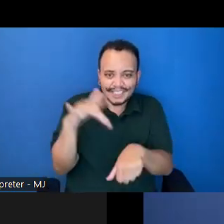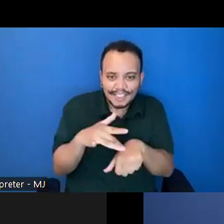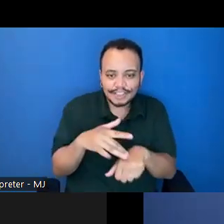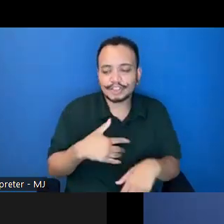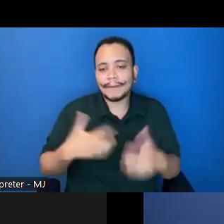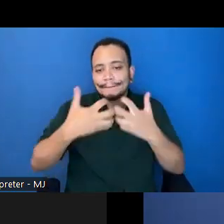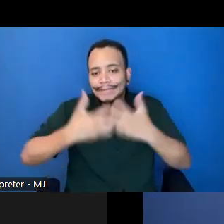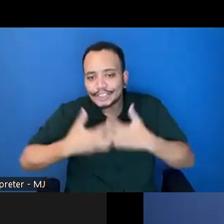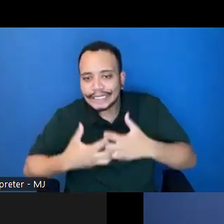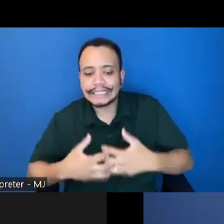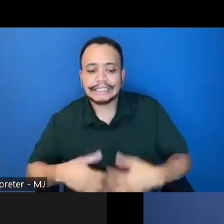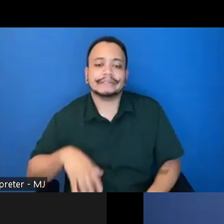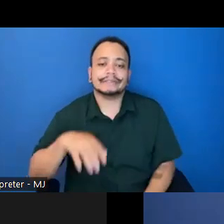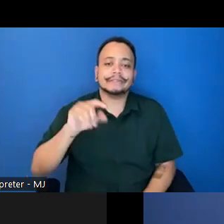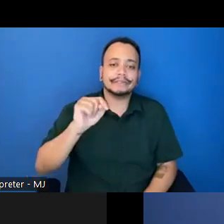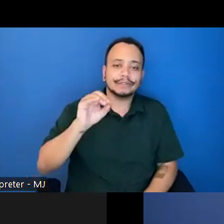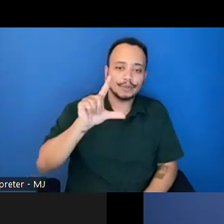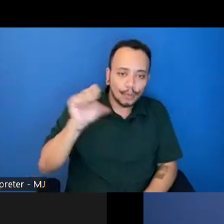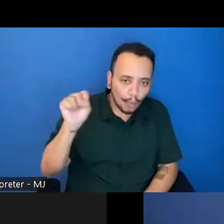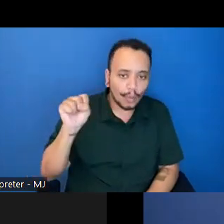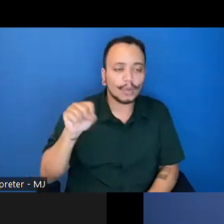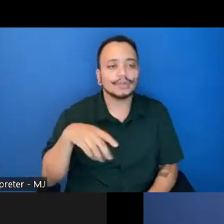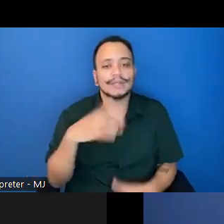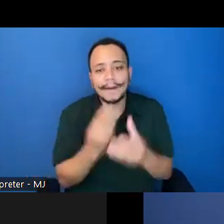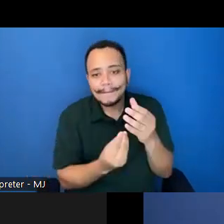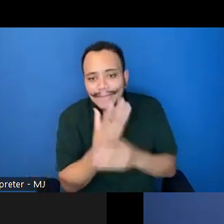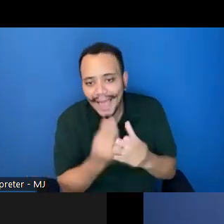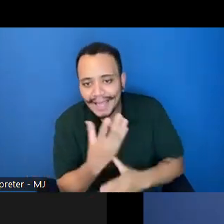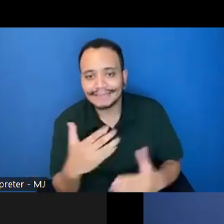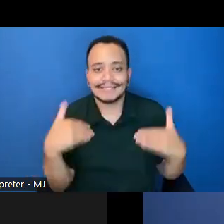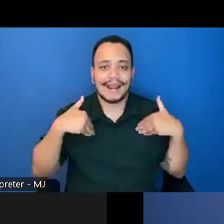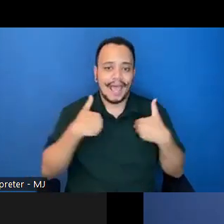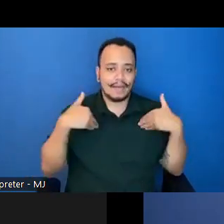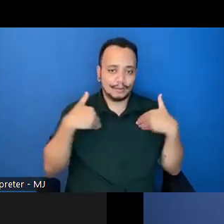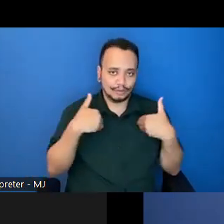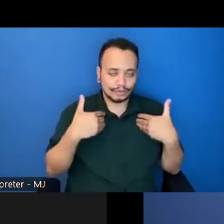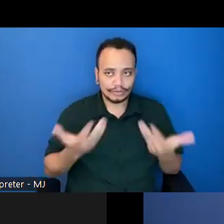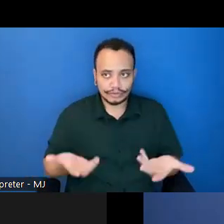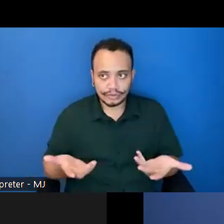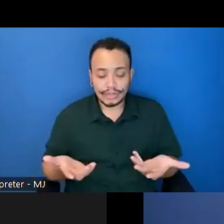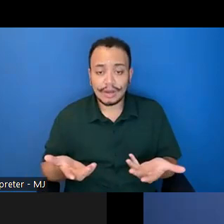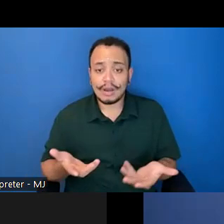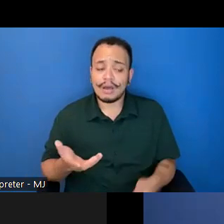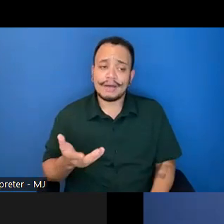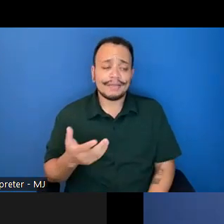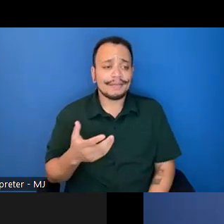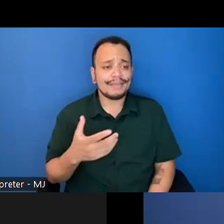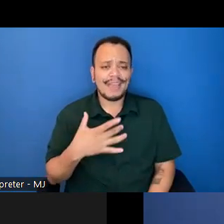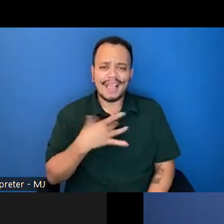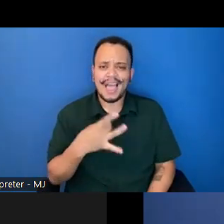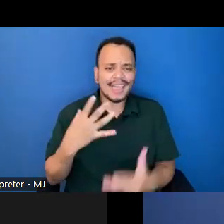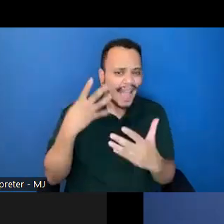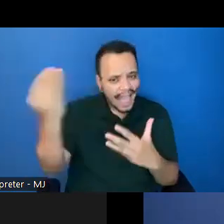machines, tools, plants, or animals, and they like to do things